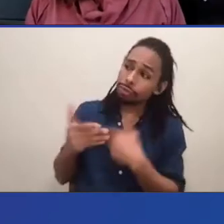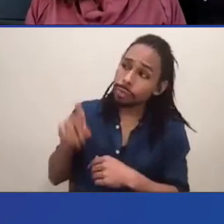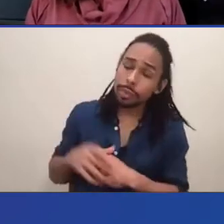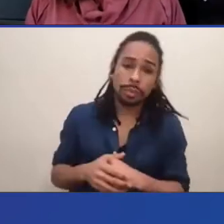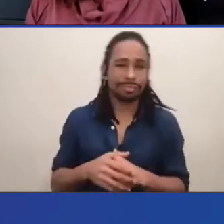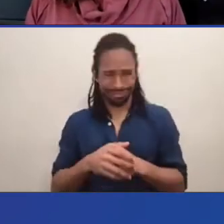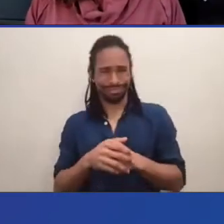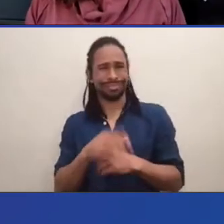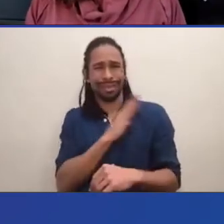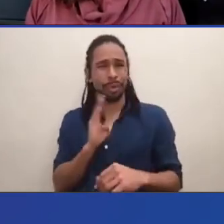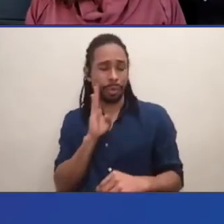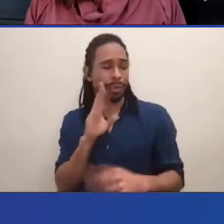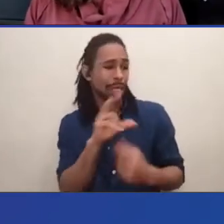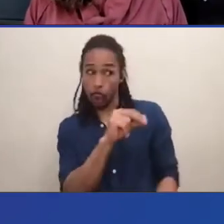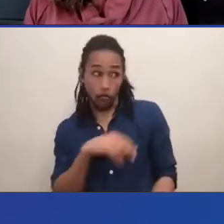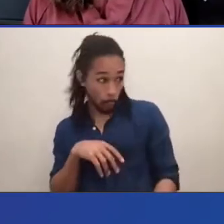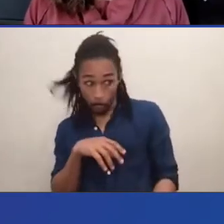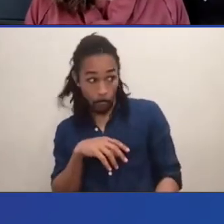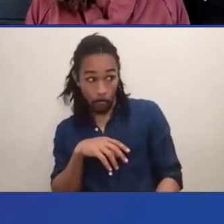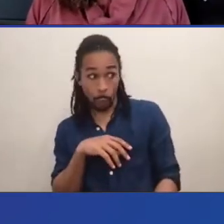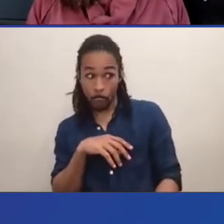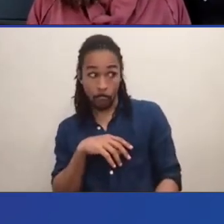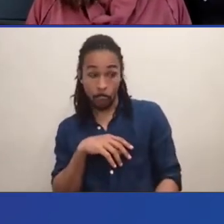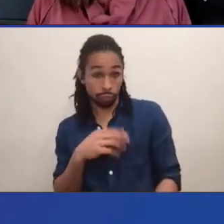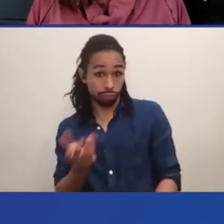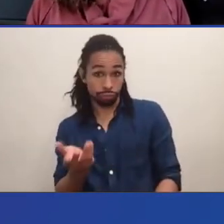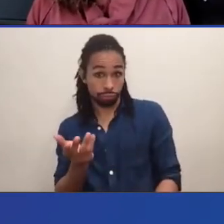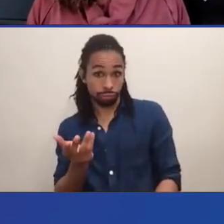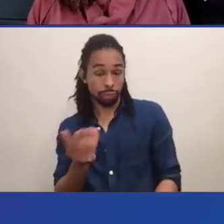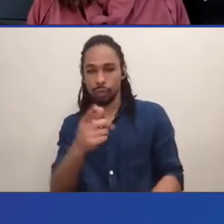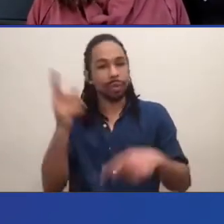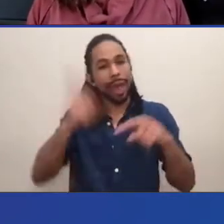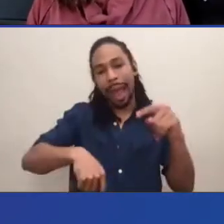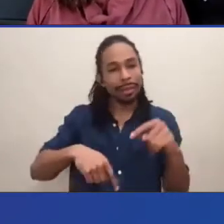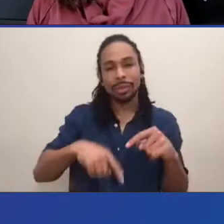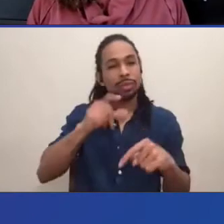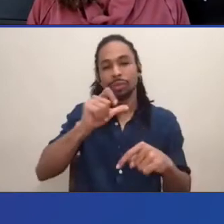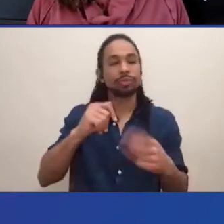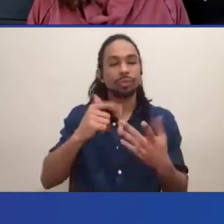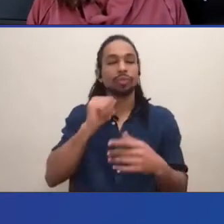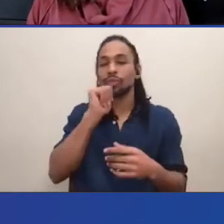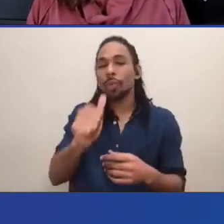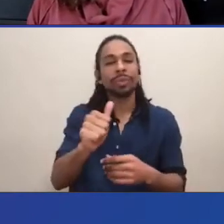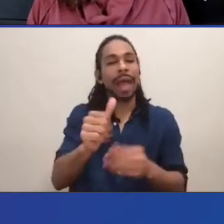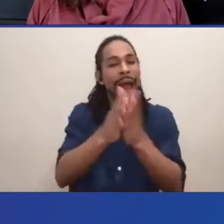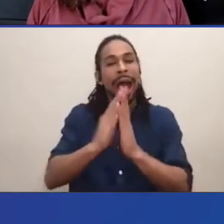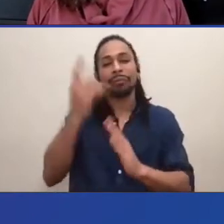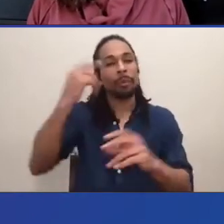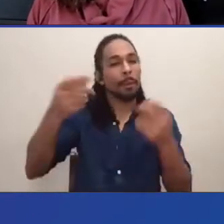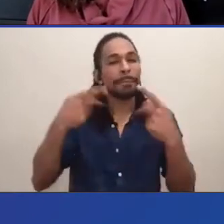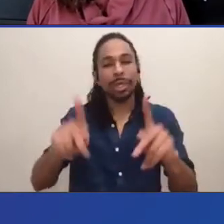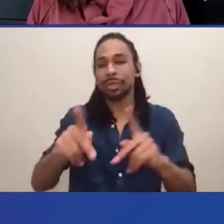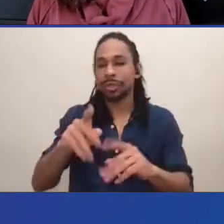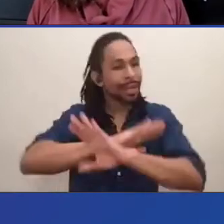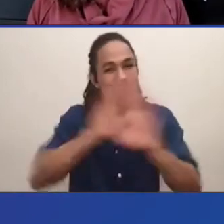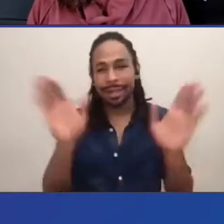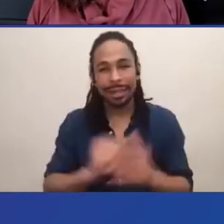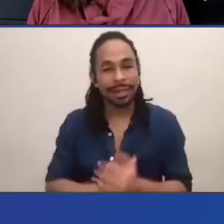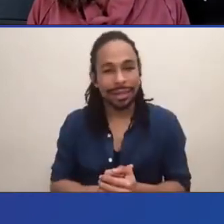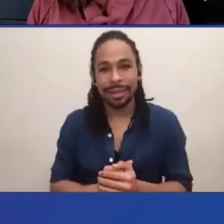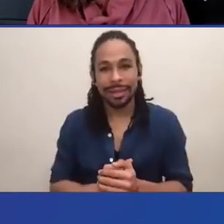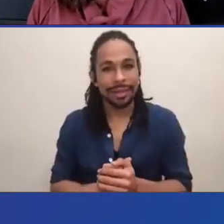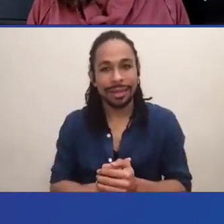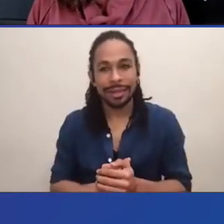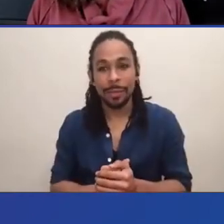be like, nah, you can't. There is no permission. And they took that, like, and it's